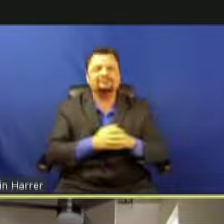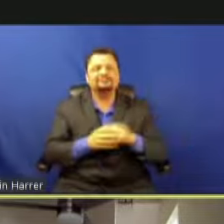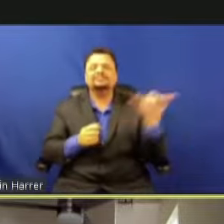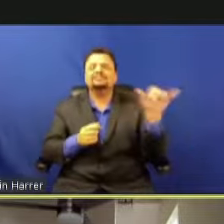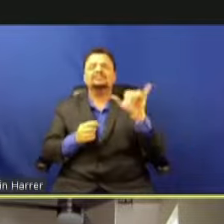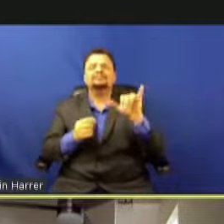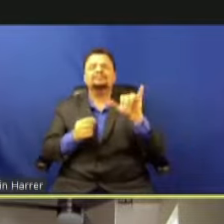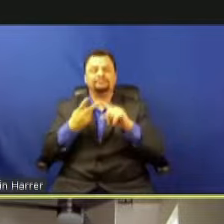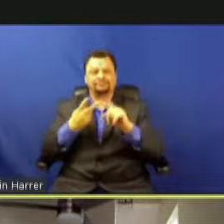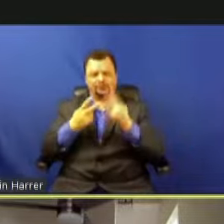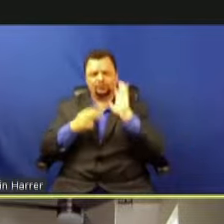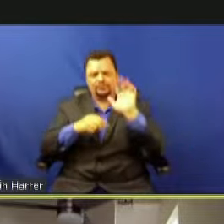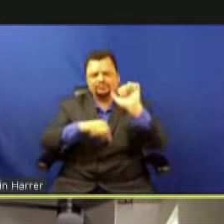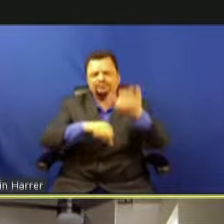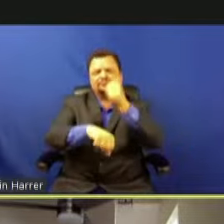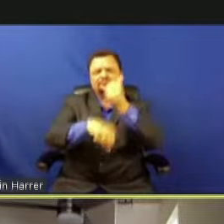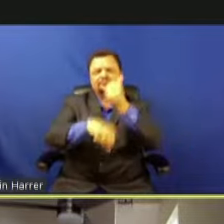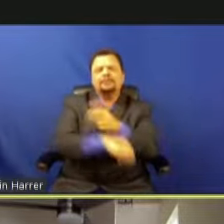1,238